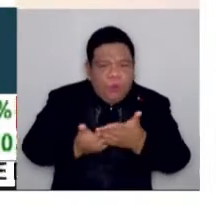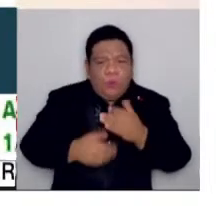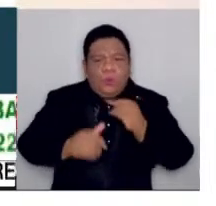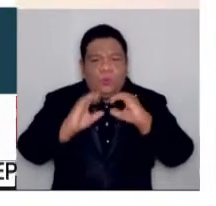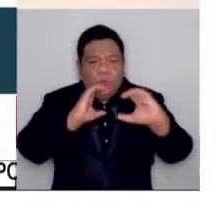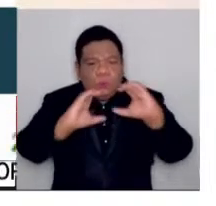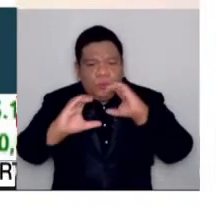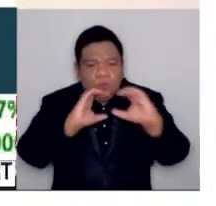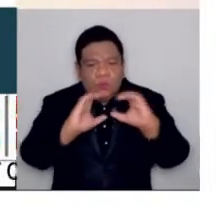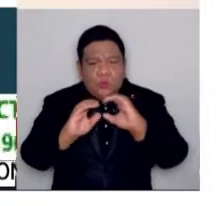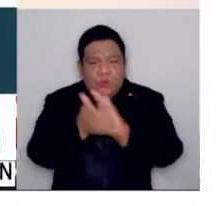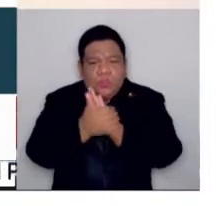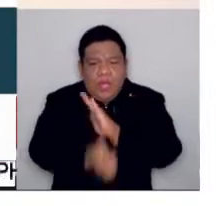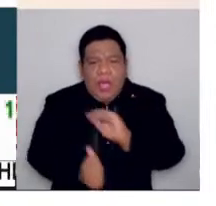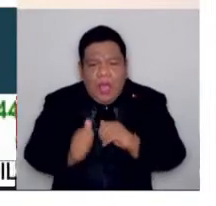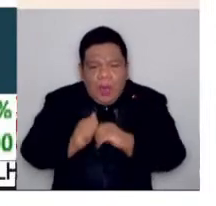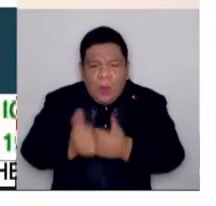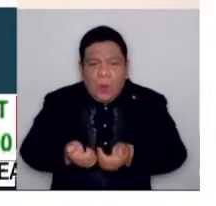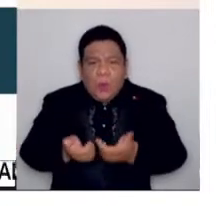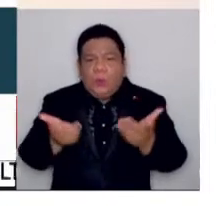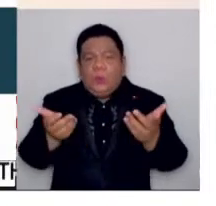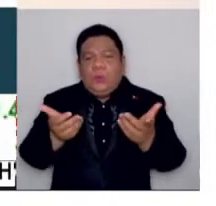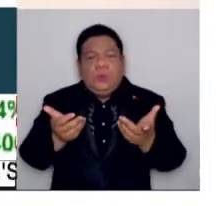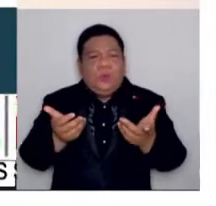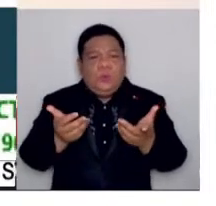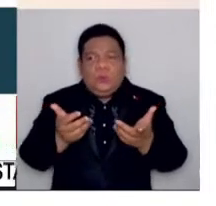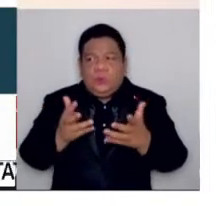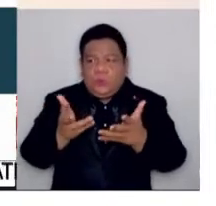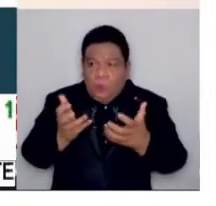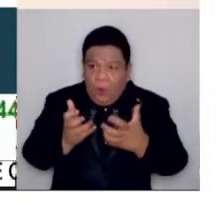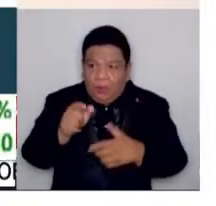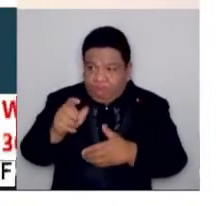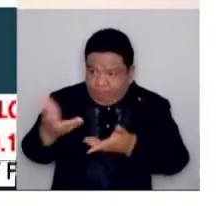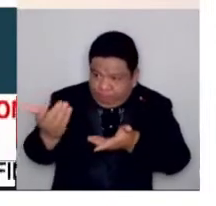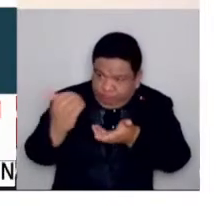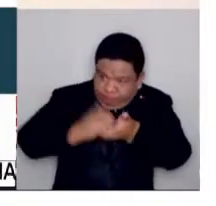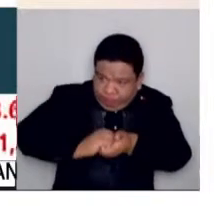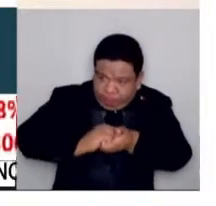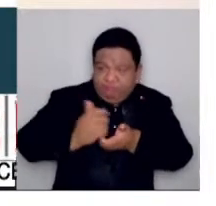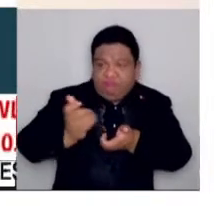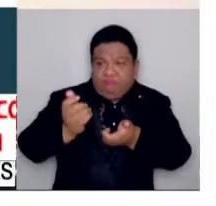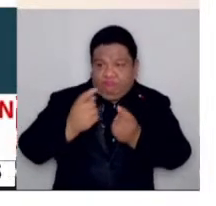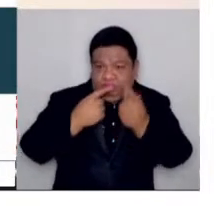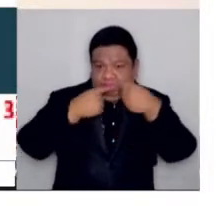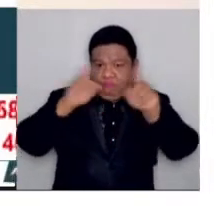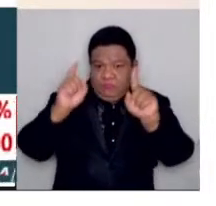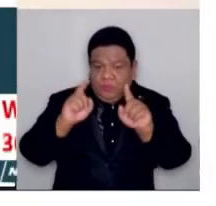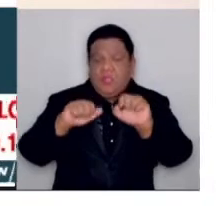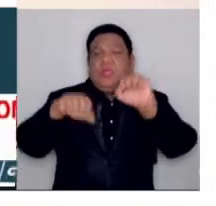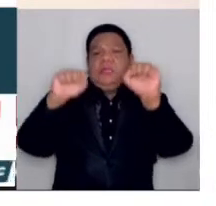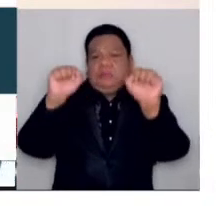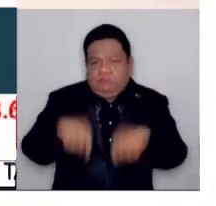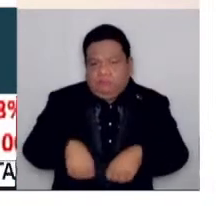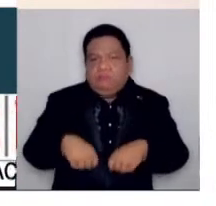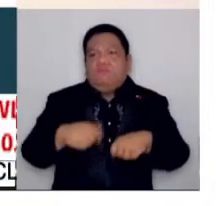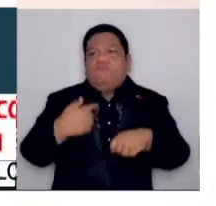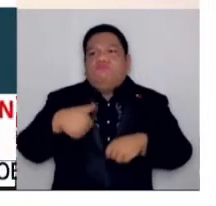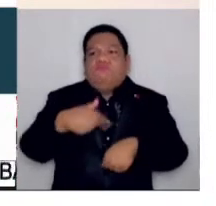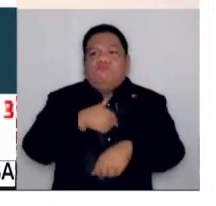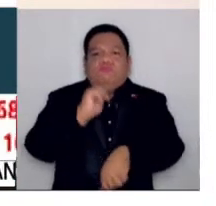want to get them, work with us, collaborate with us, so that we can